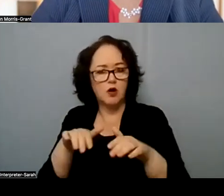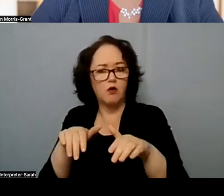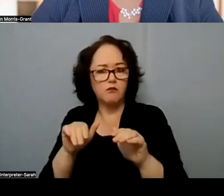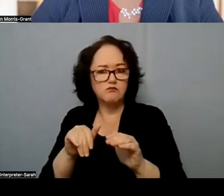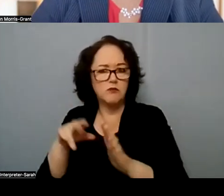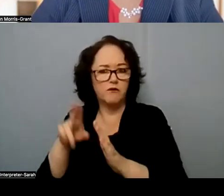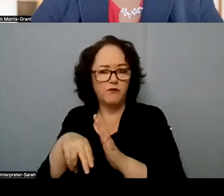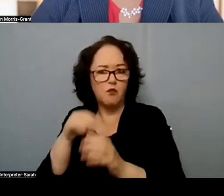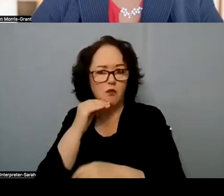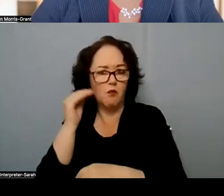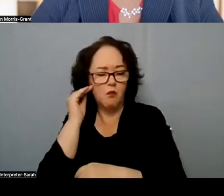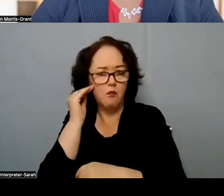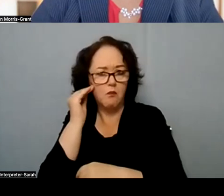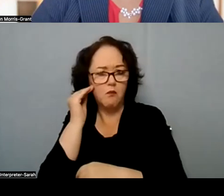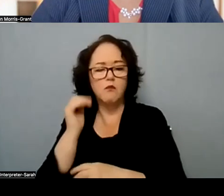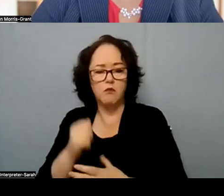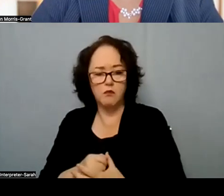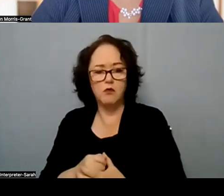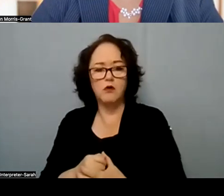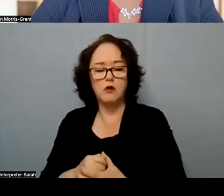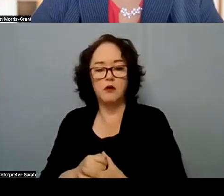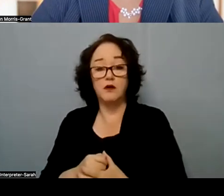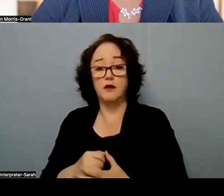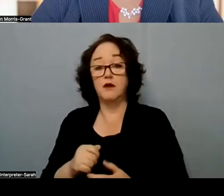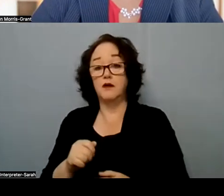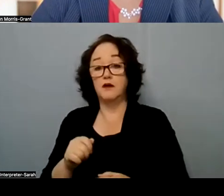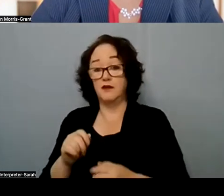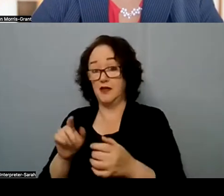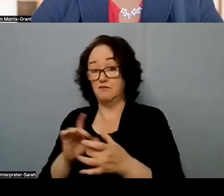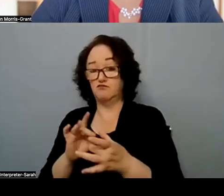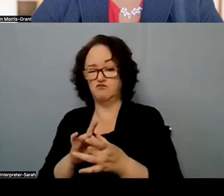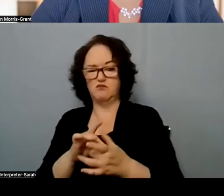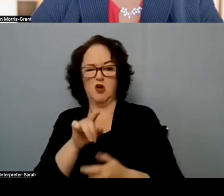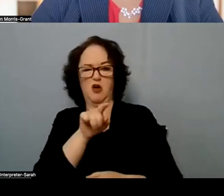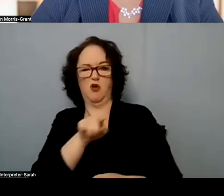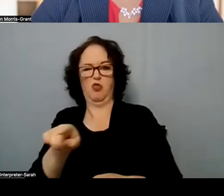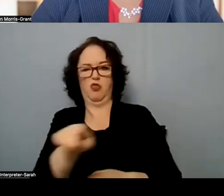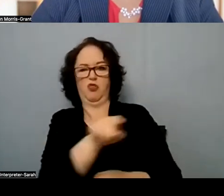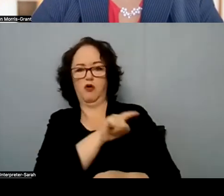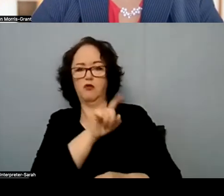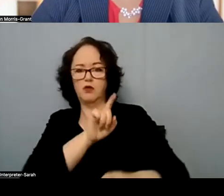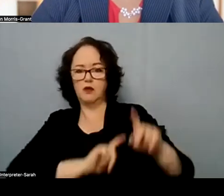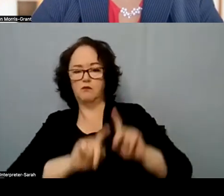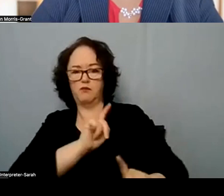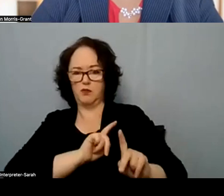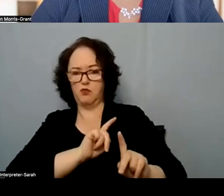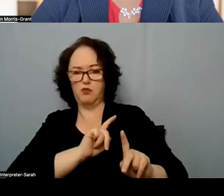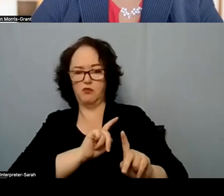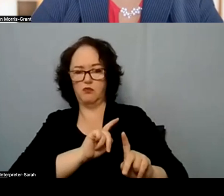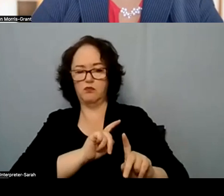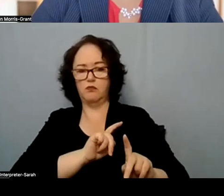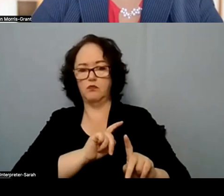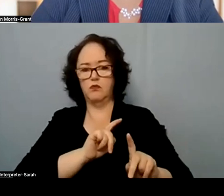say, they said those people would be not doing anything and would be sitting